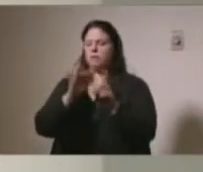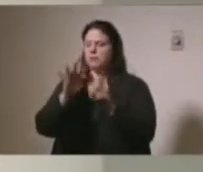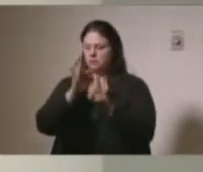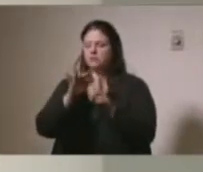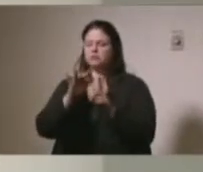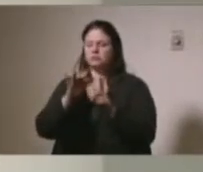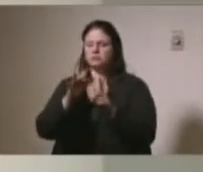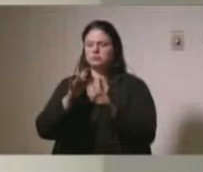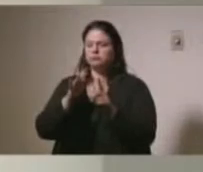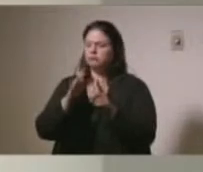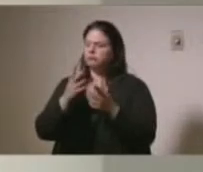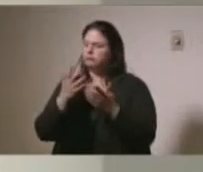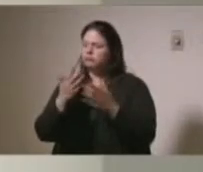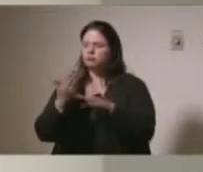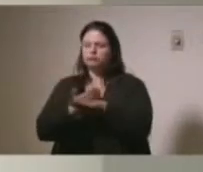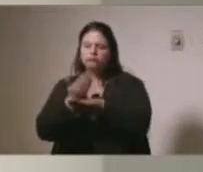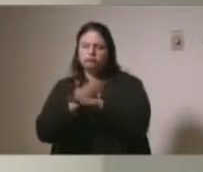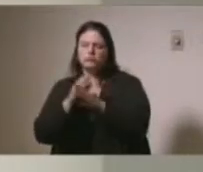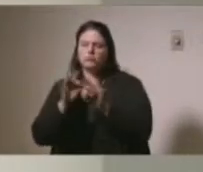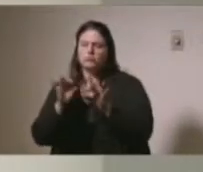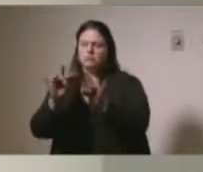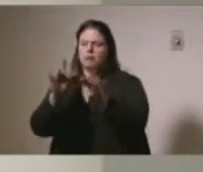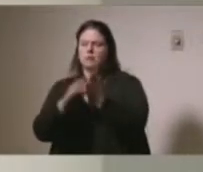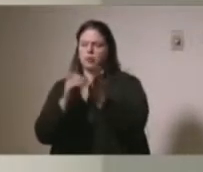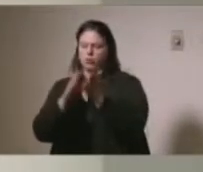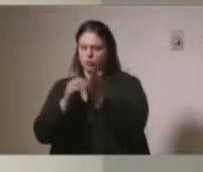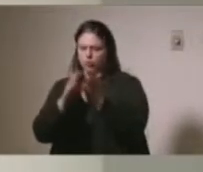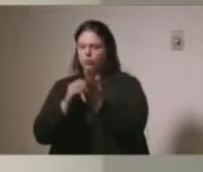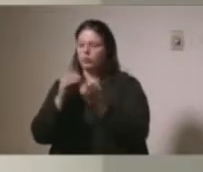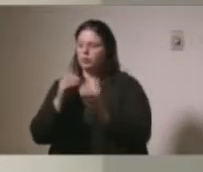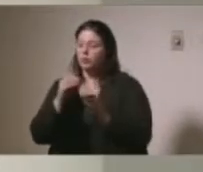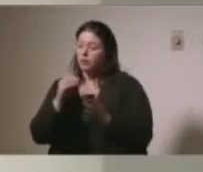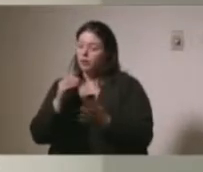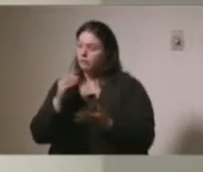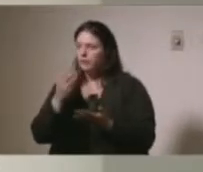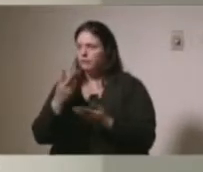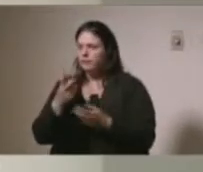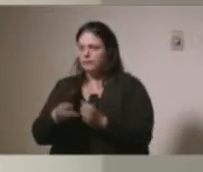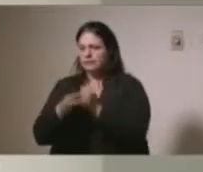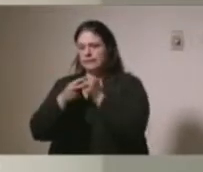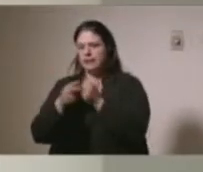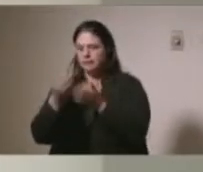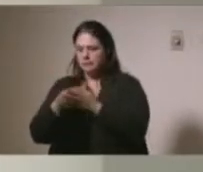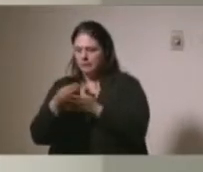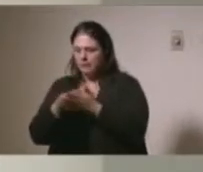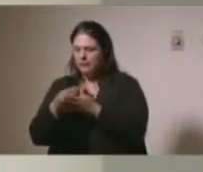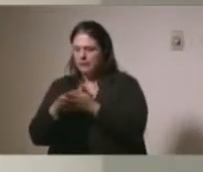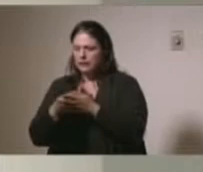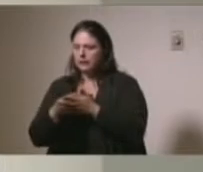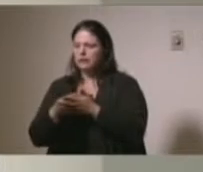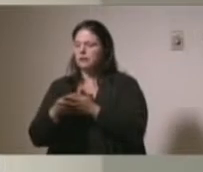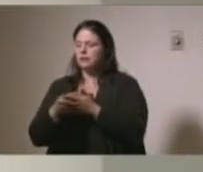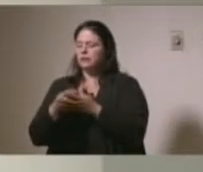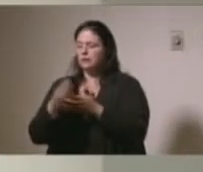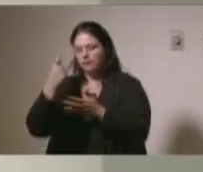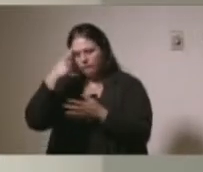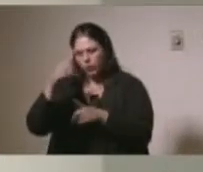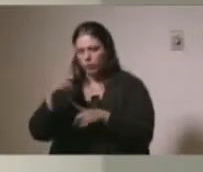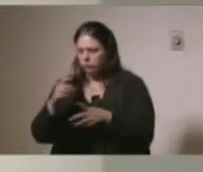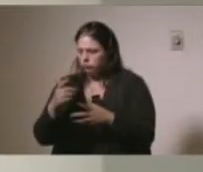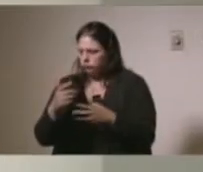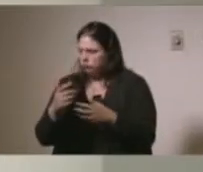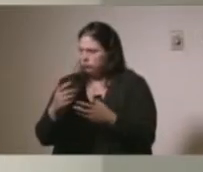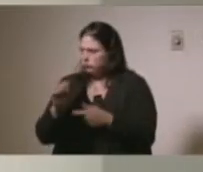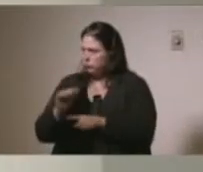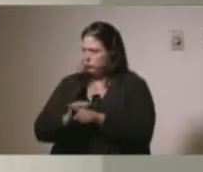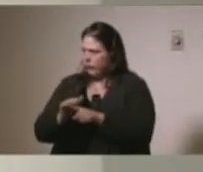keeps down costs down of the retail transformation project, i.e. less redundancies and training, and it